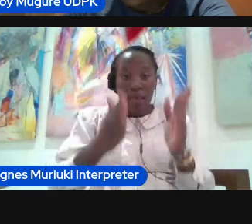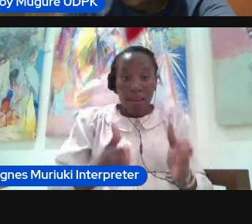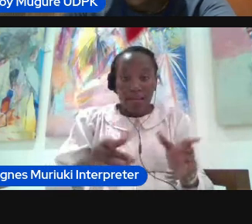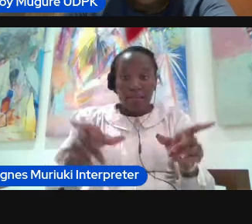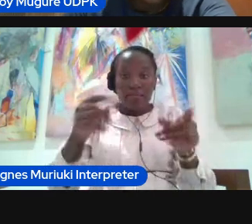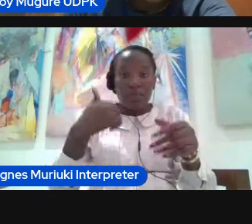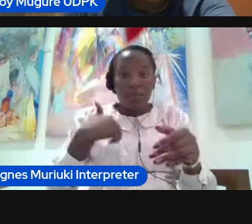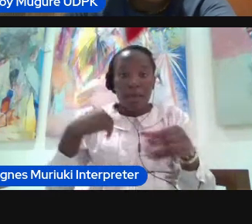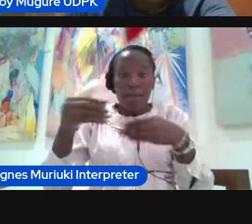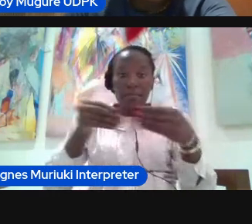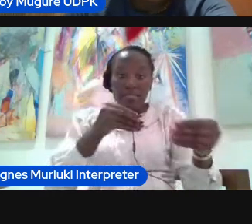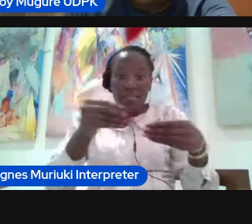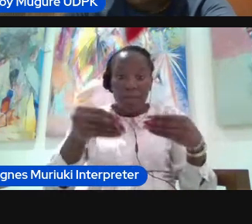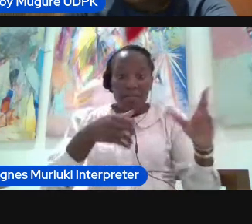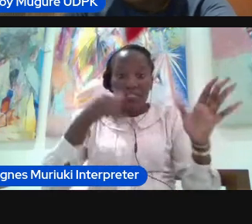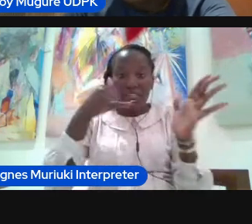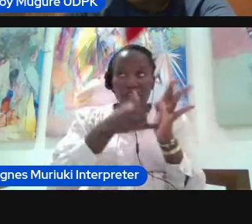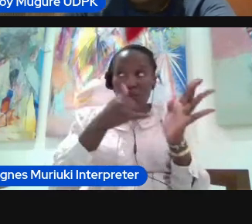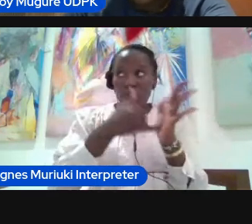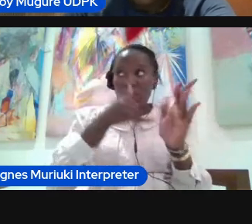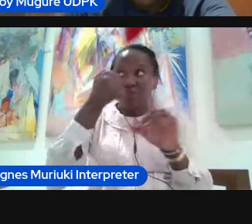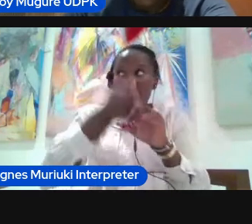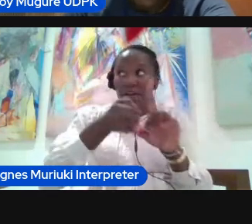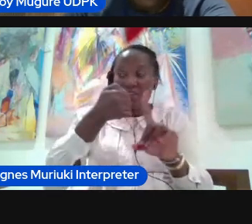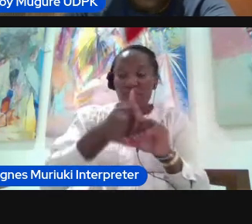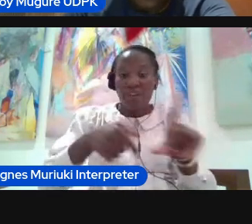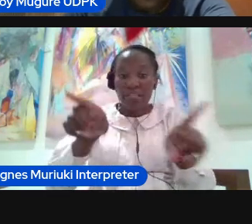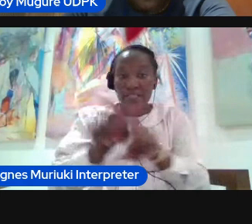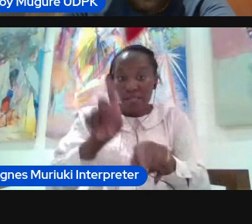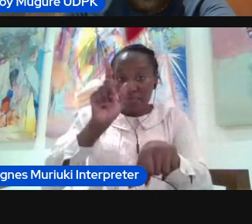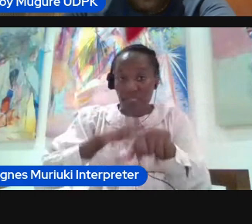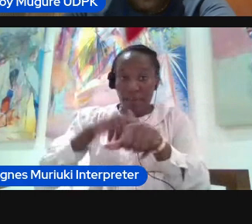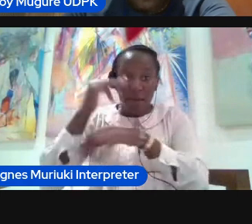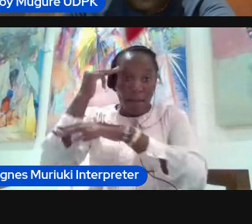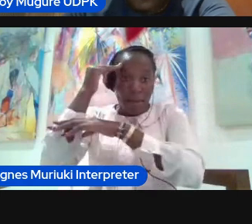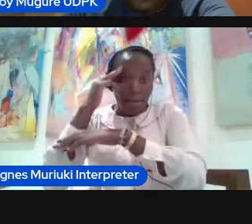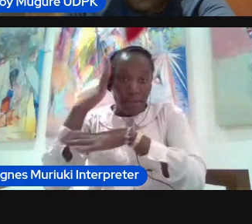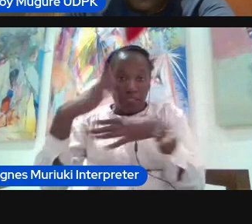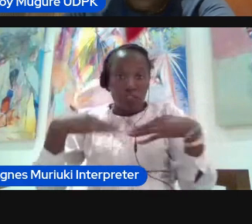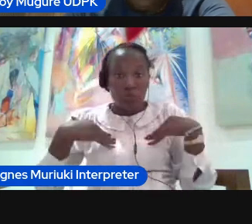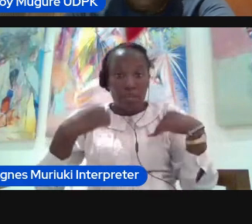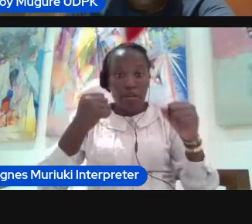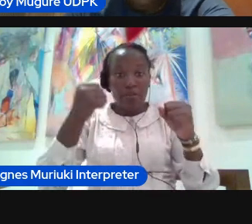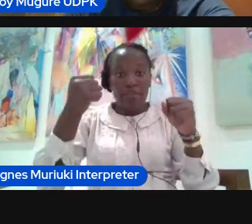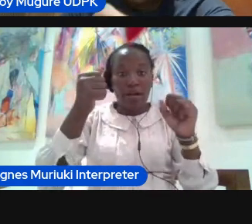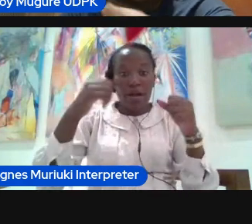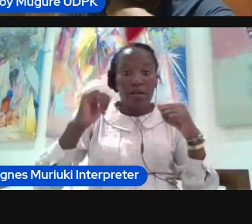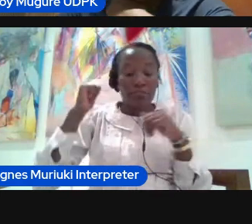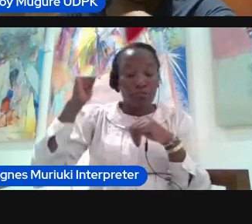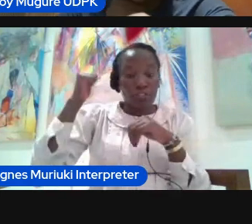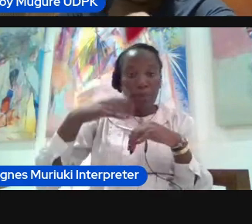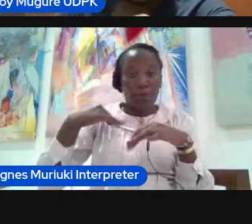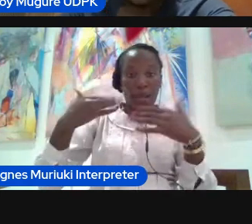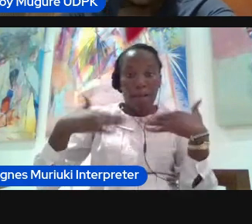disability inclusive advocate, and a mental health champion. I'm so happy to be here, and I believe that the